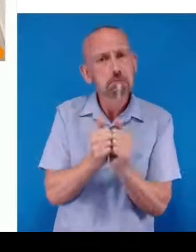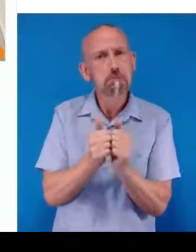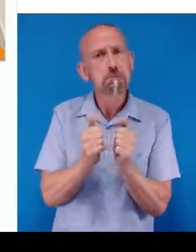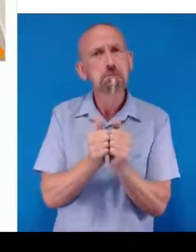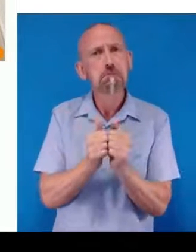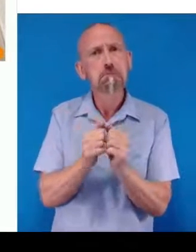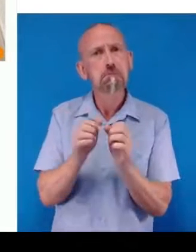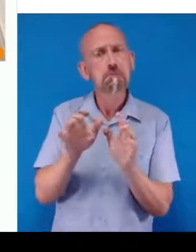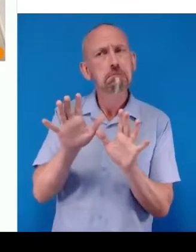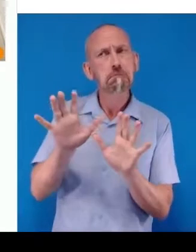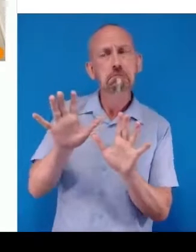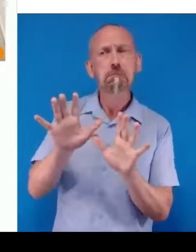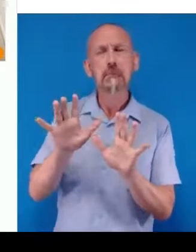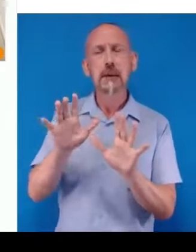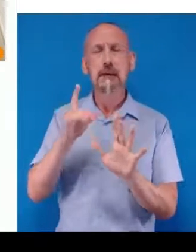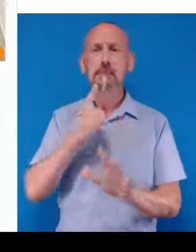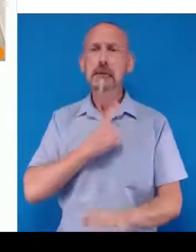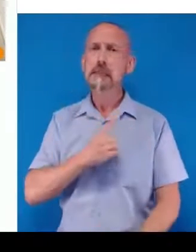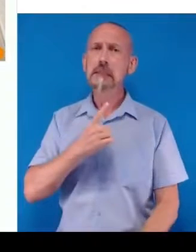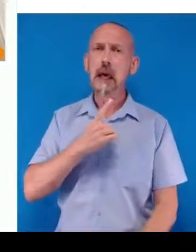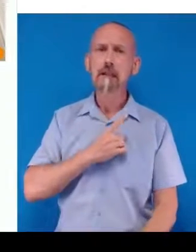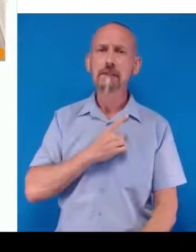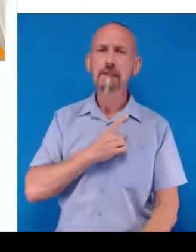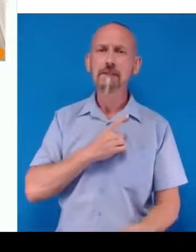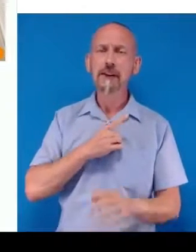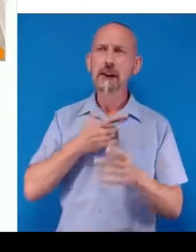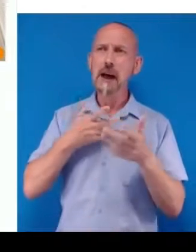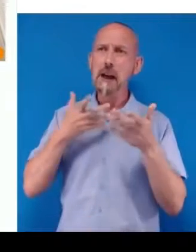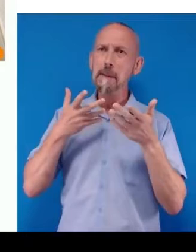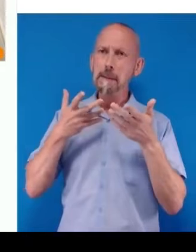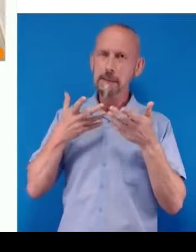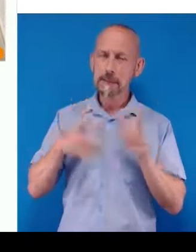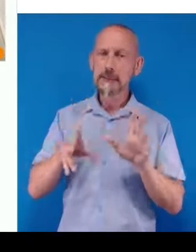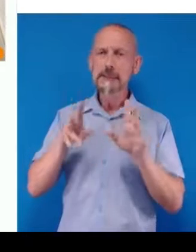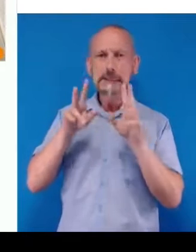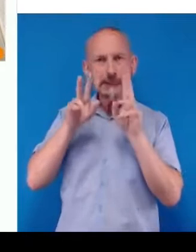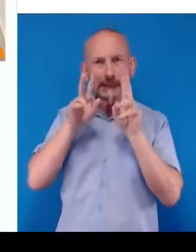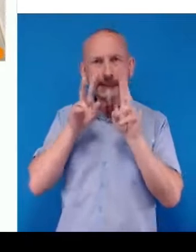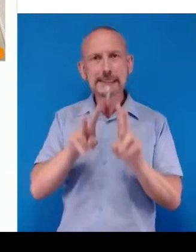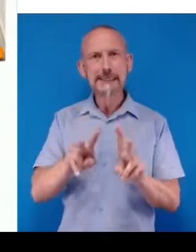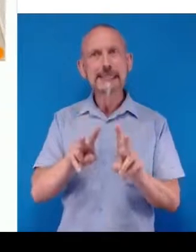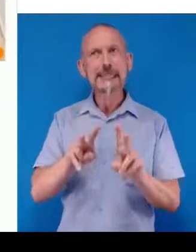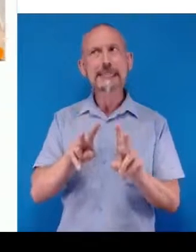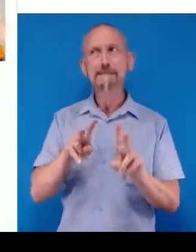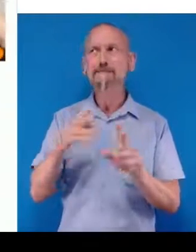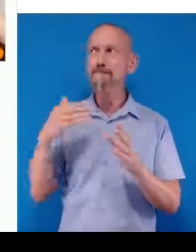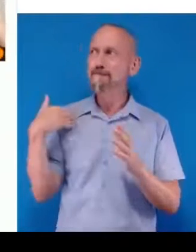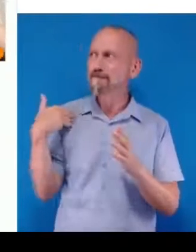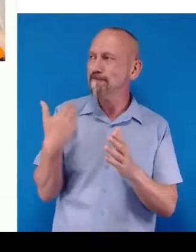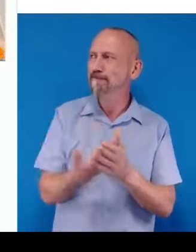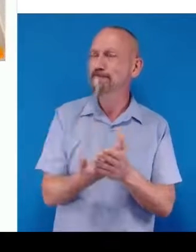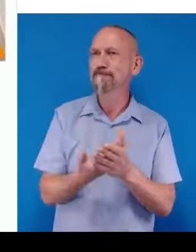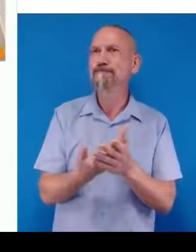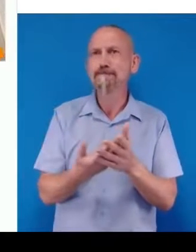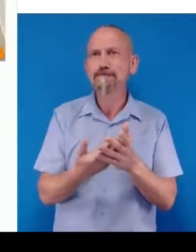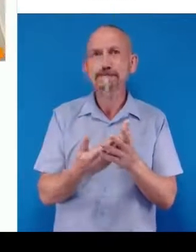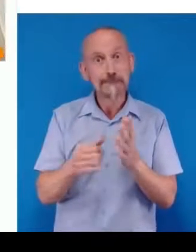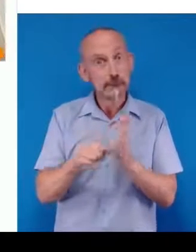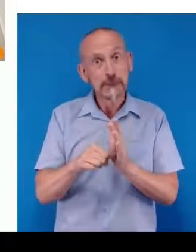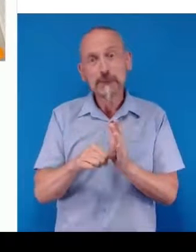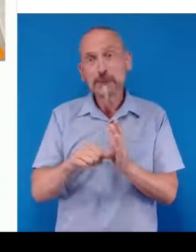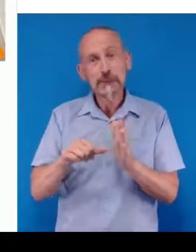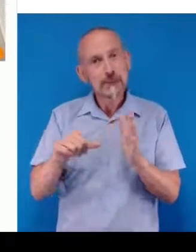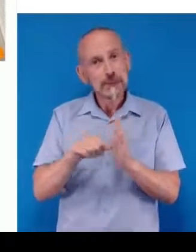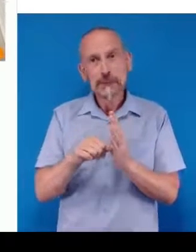have watched some of the challenges of trying to create accessible live